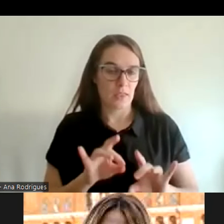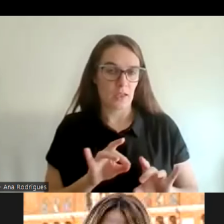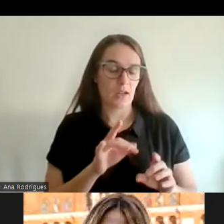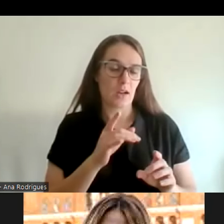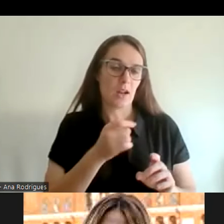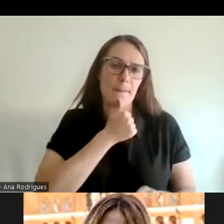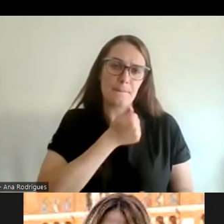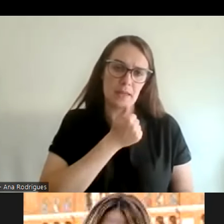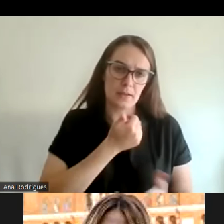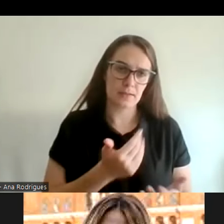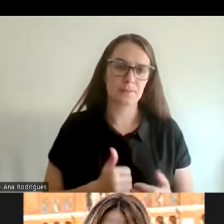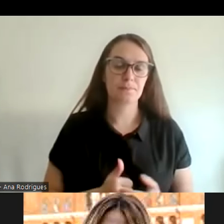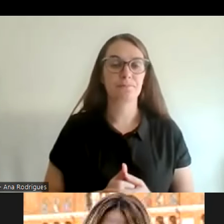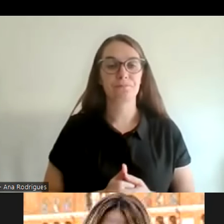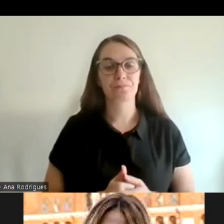threats. But I think